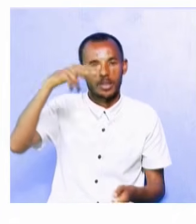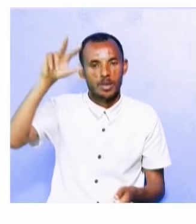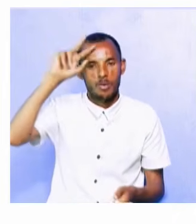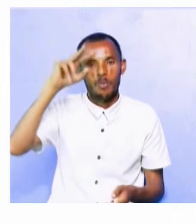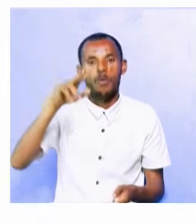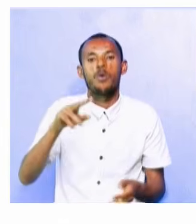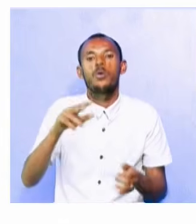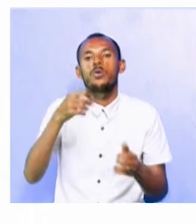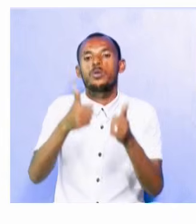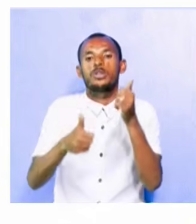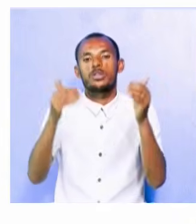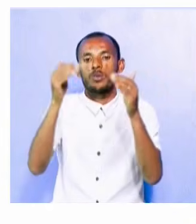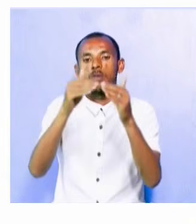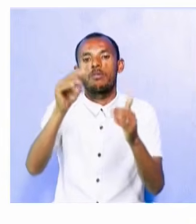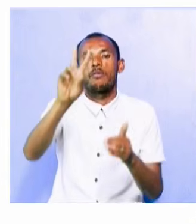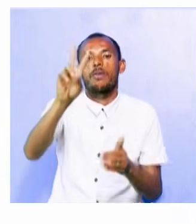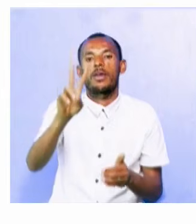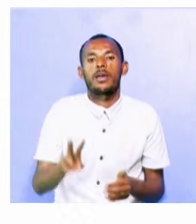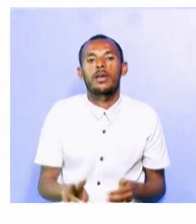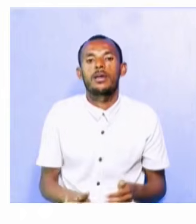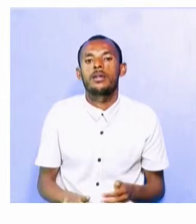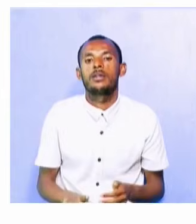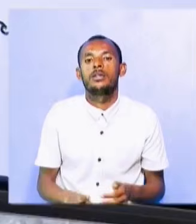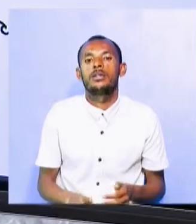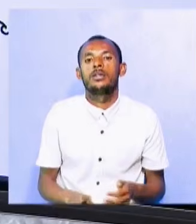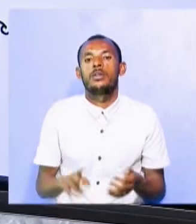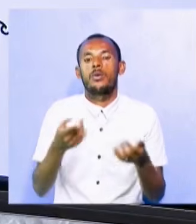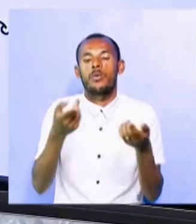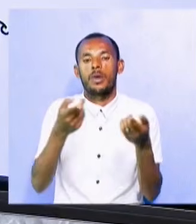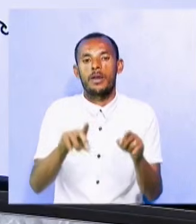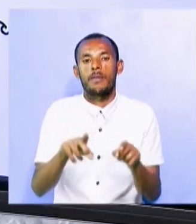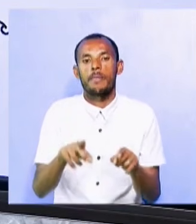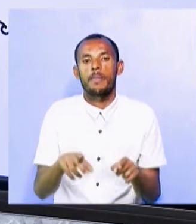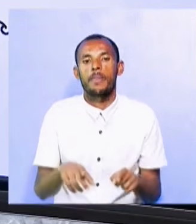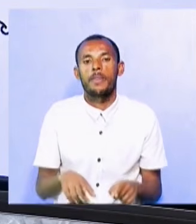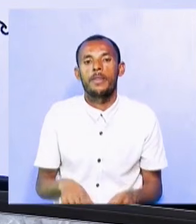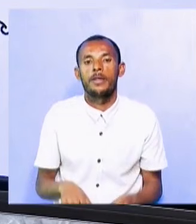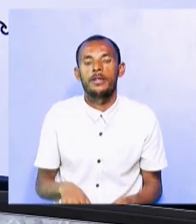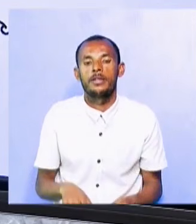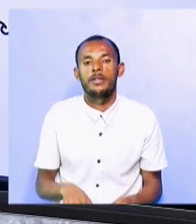V, okay? So when